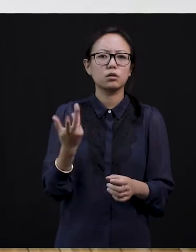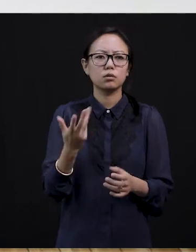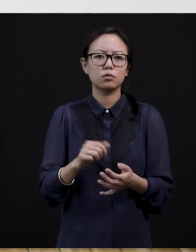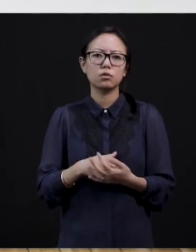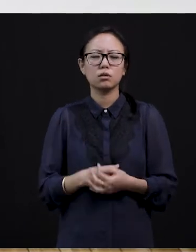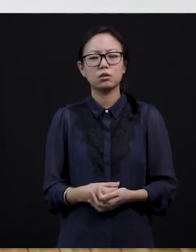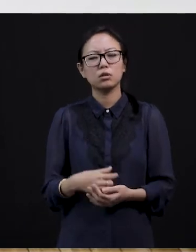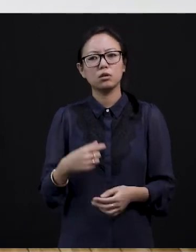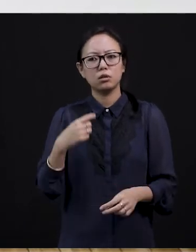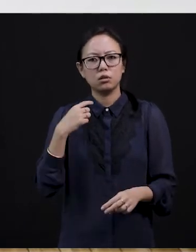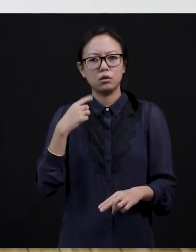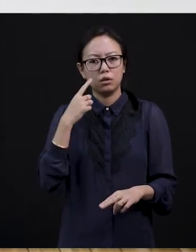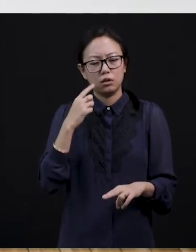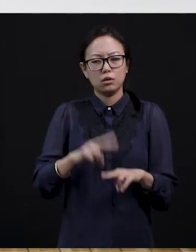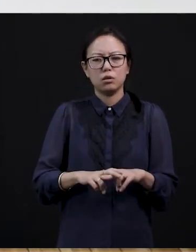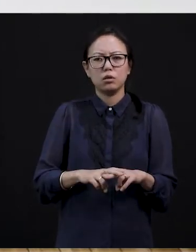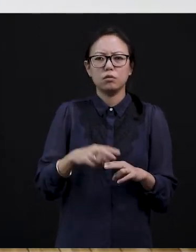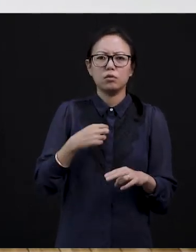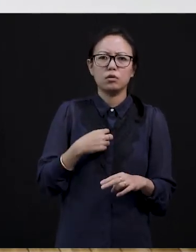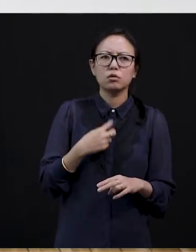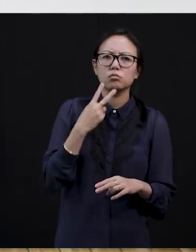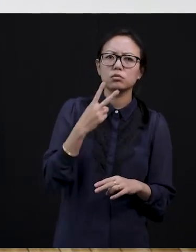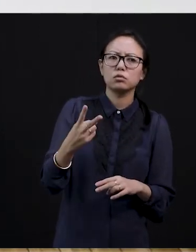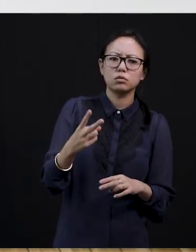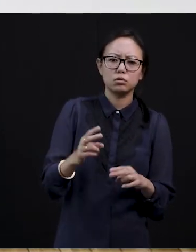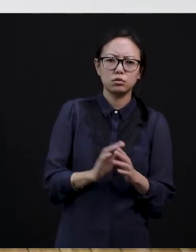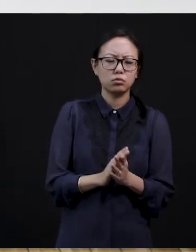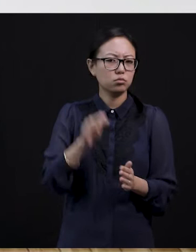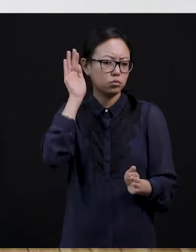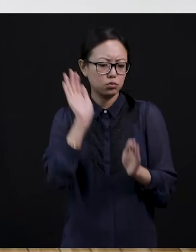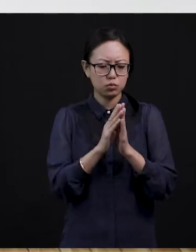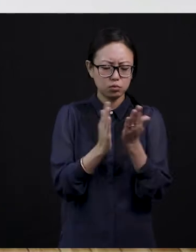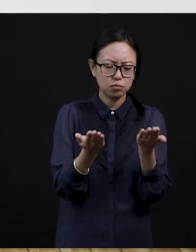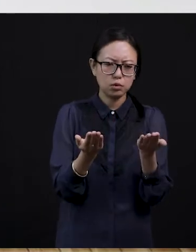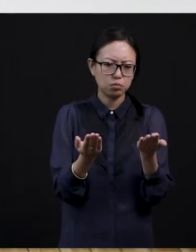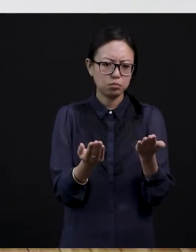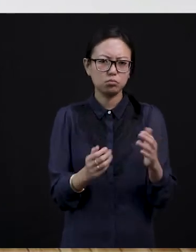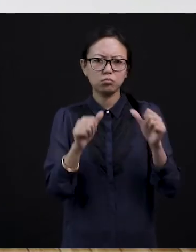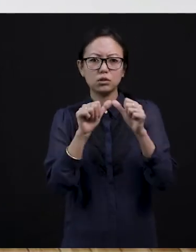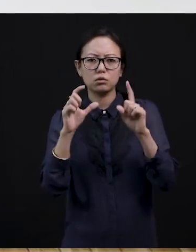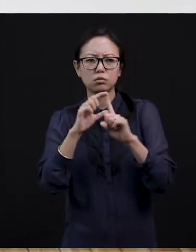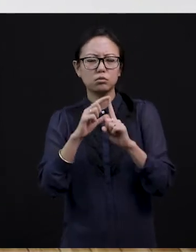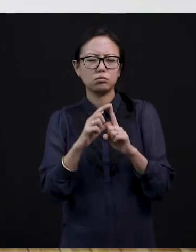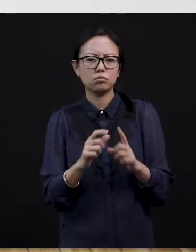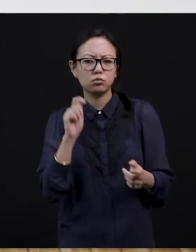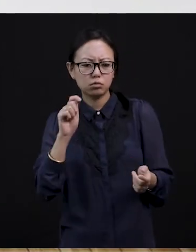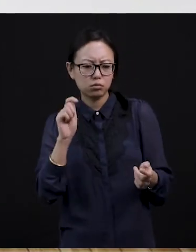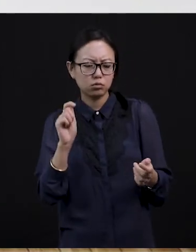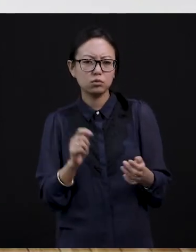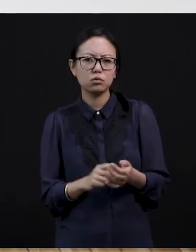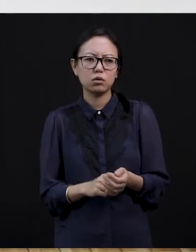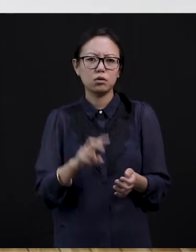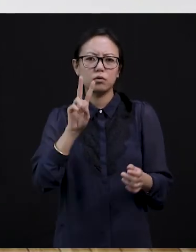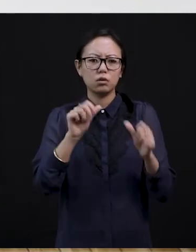ask what is my right. If I see that in a newspaper the advertisement was not there for the job vacancy, how